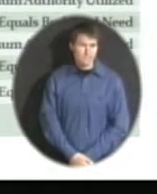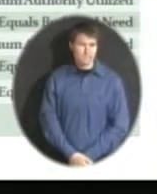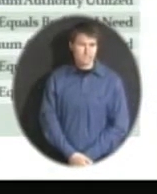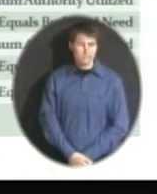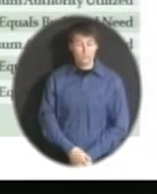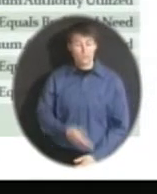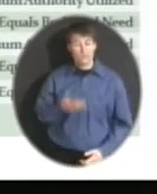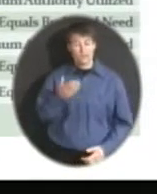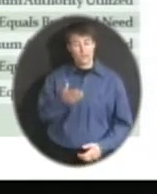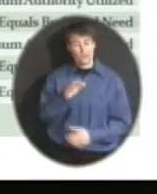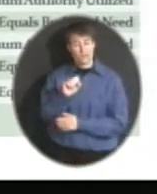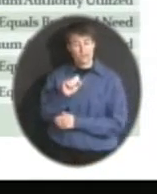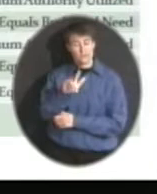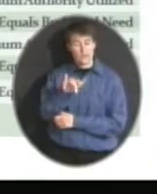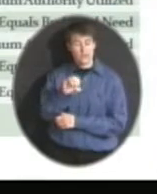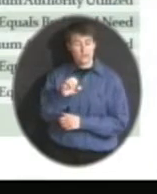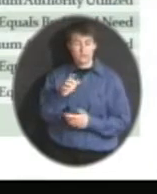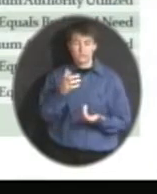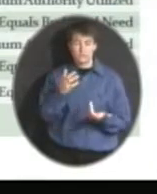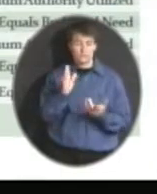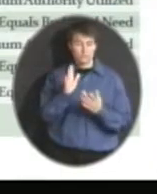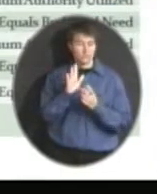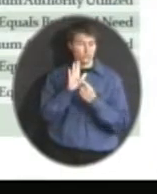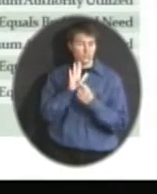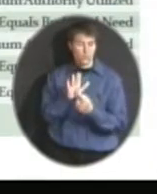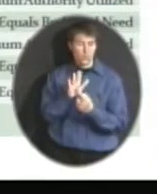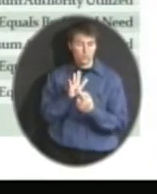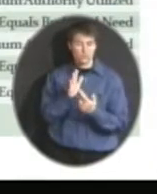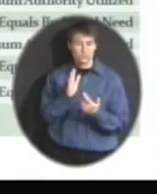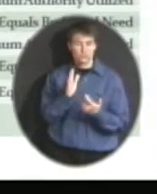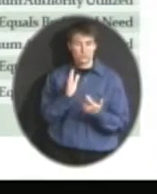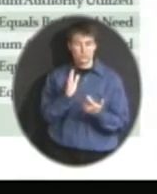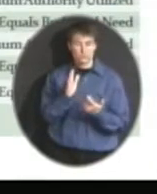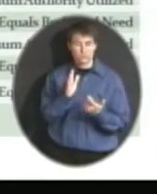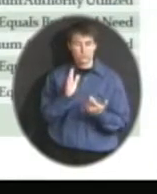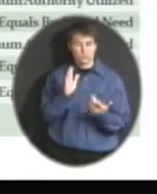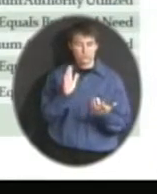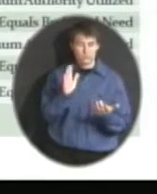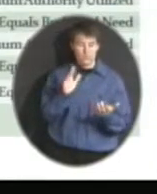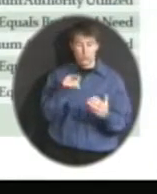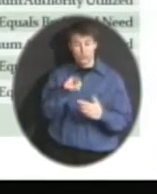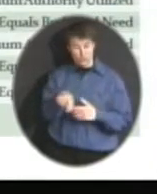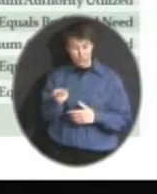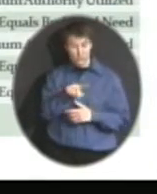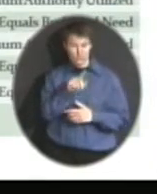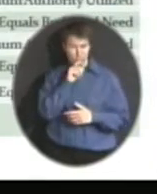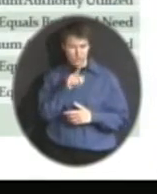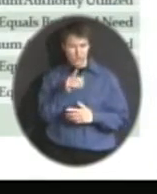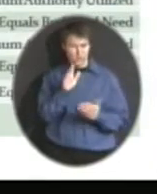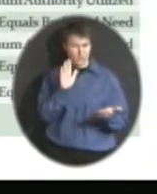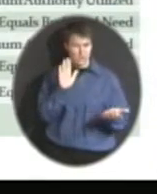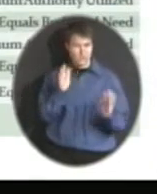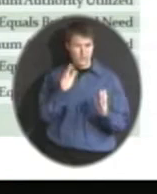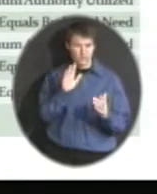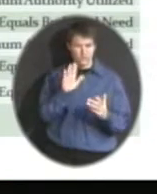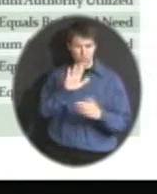This slide just illustrates where we are relative, or where you are relative to your